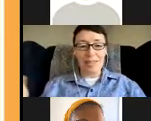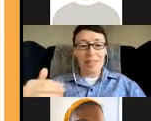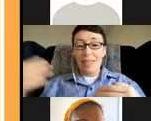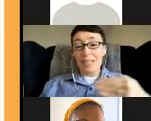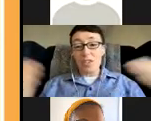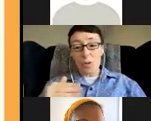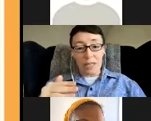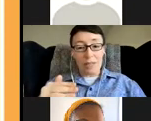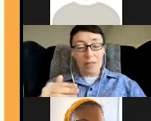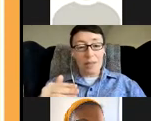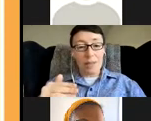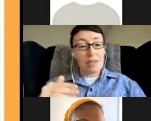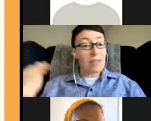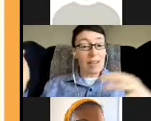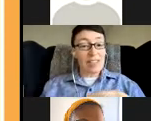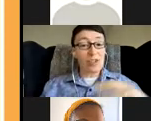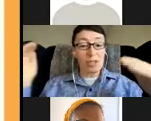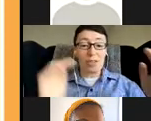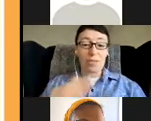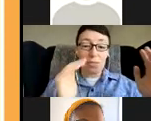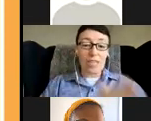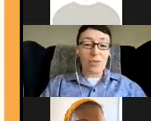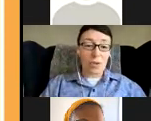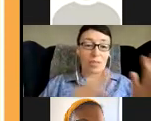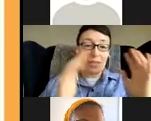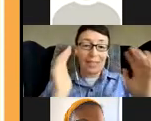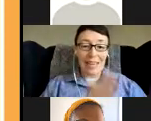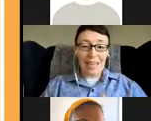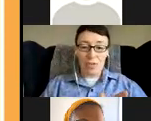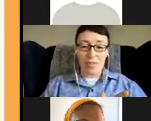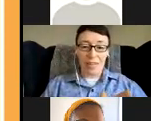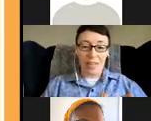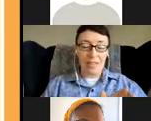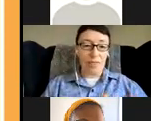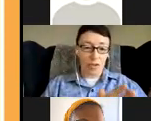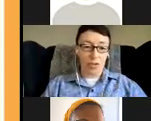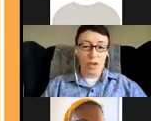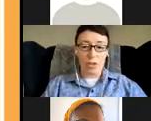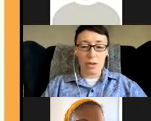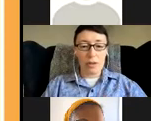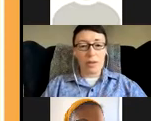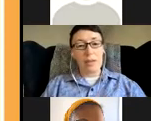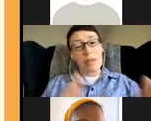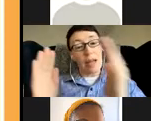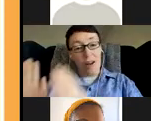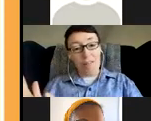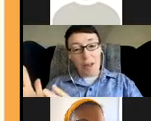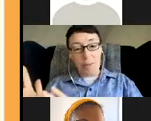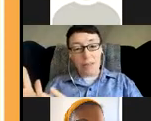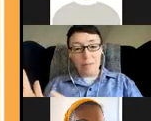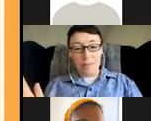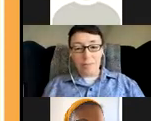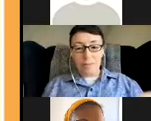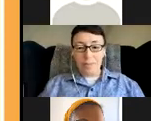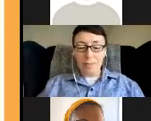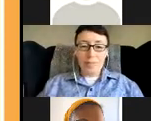because it's a choice to resource state surveillance infrastructure and not